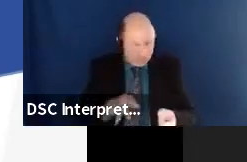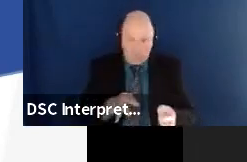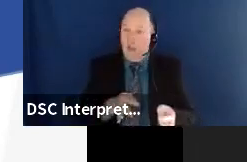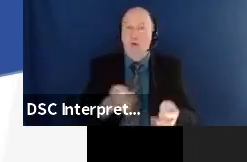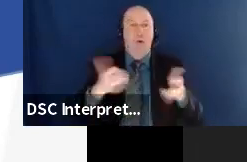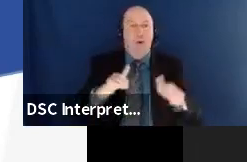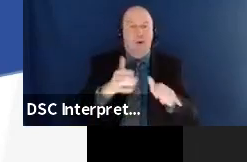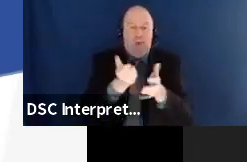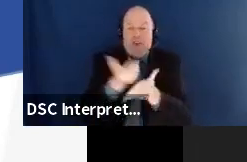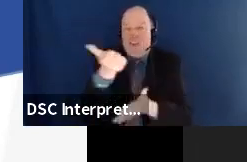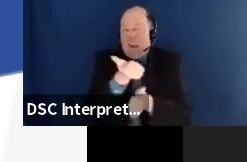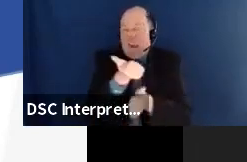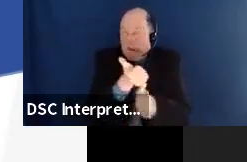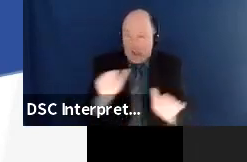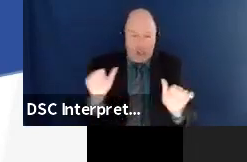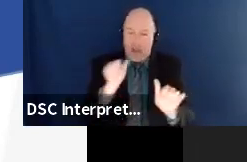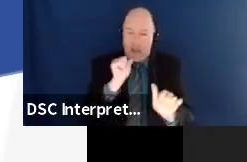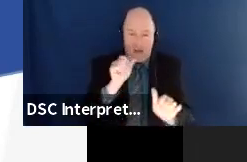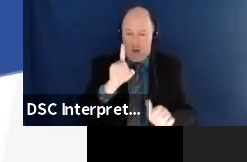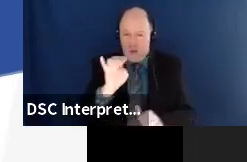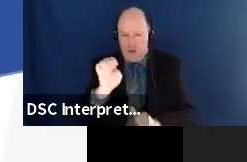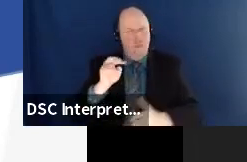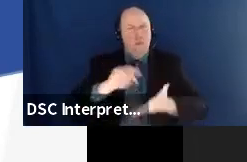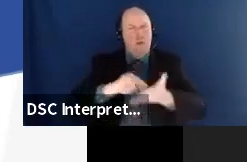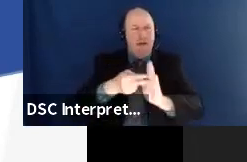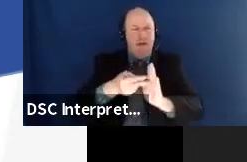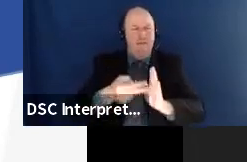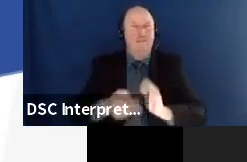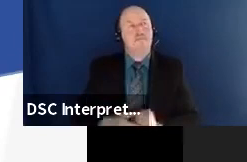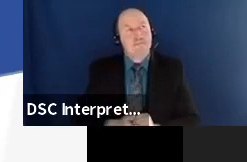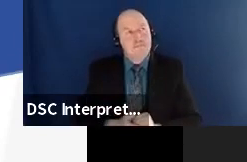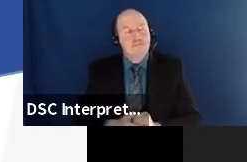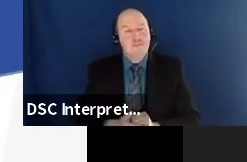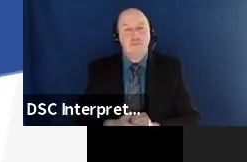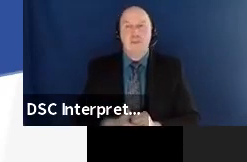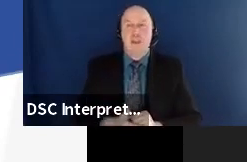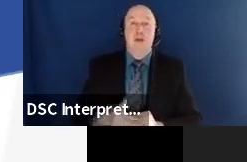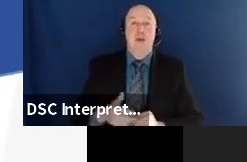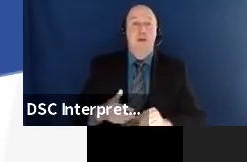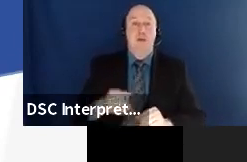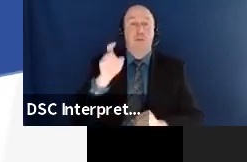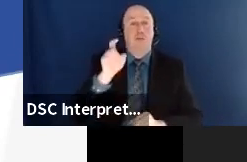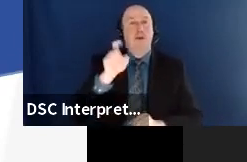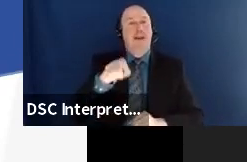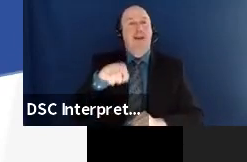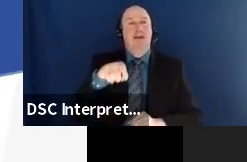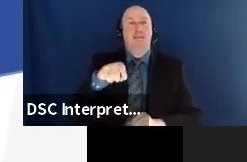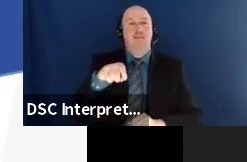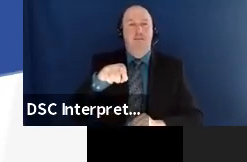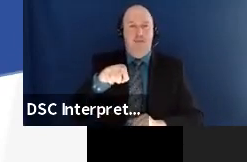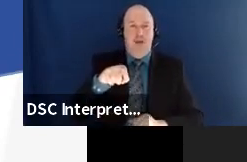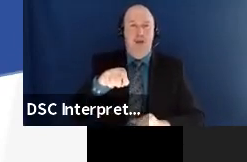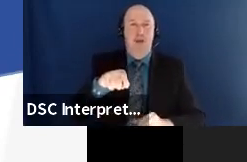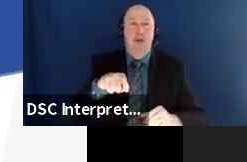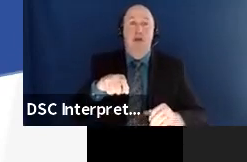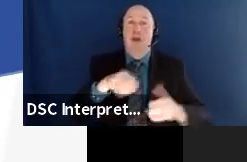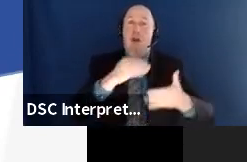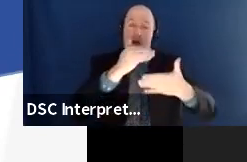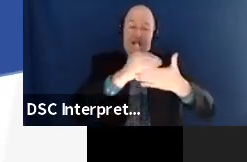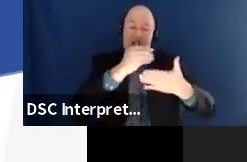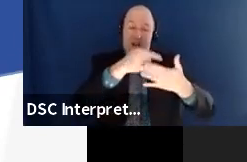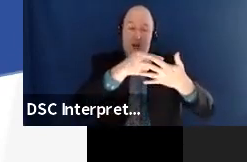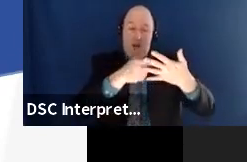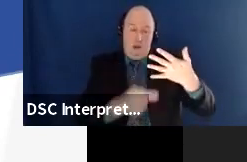any doses. What does that mean? Well, again, we're going to need a list of individuals that